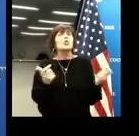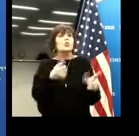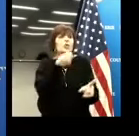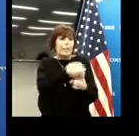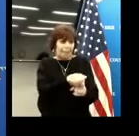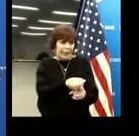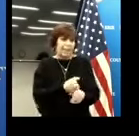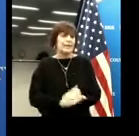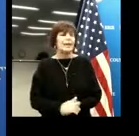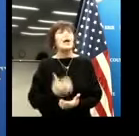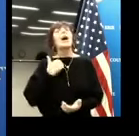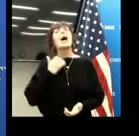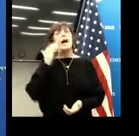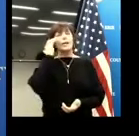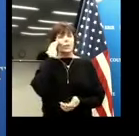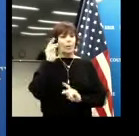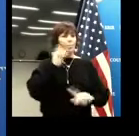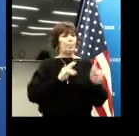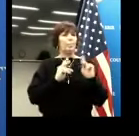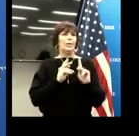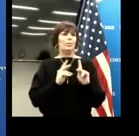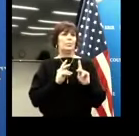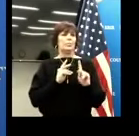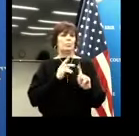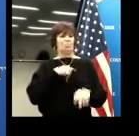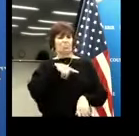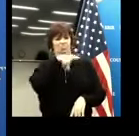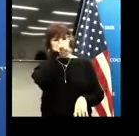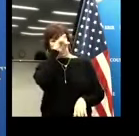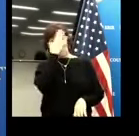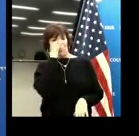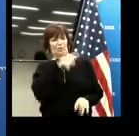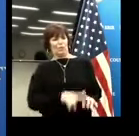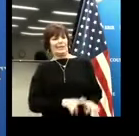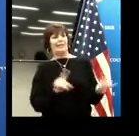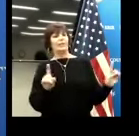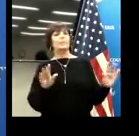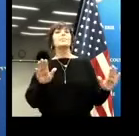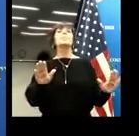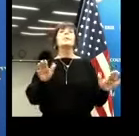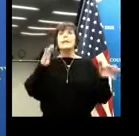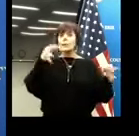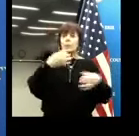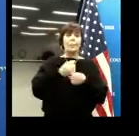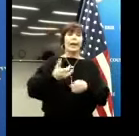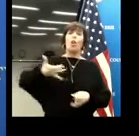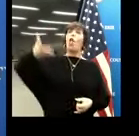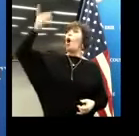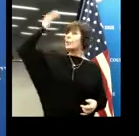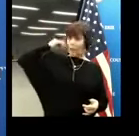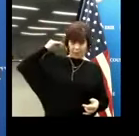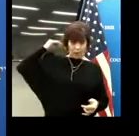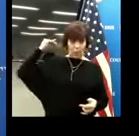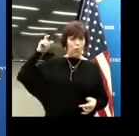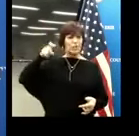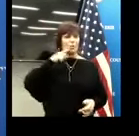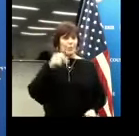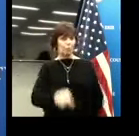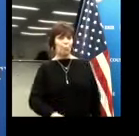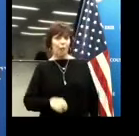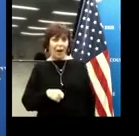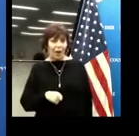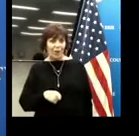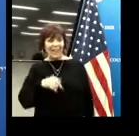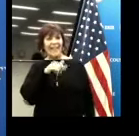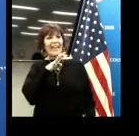for us. I know people find it, well, why are you different than everyone else? Decision was made a long time ago. We should be proud that Erie